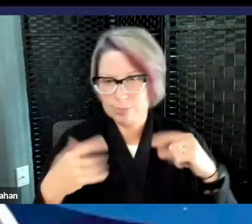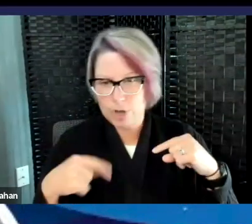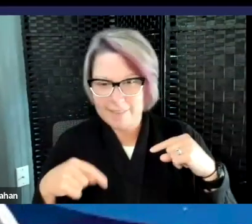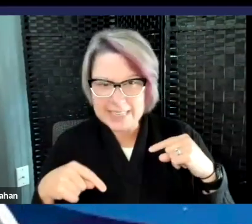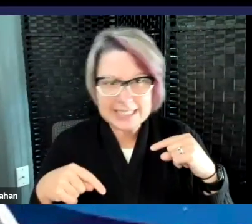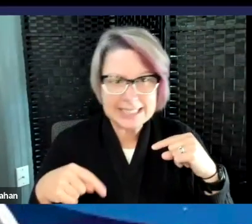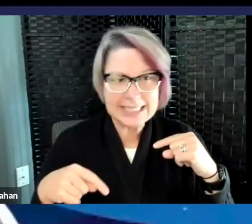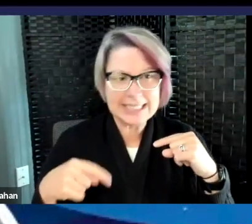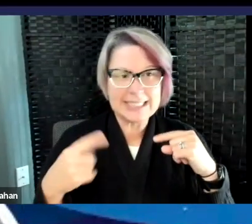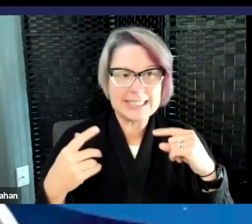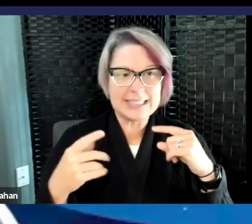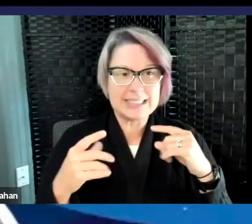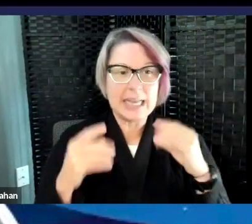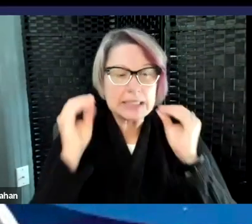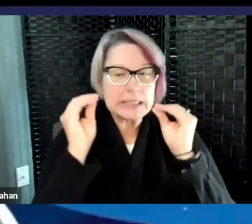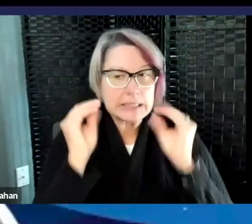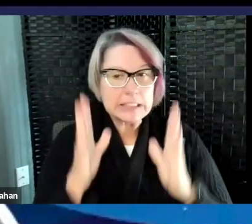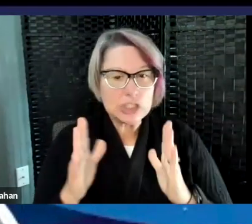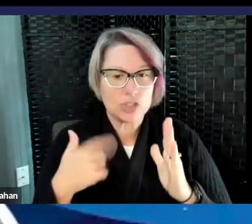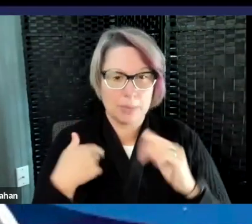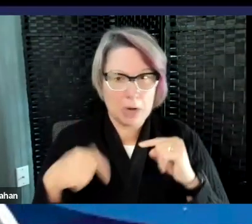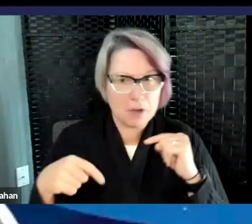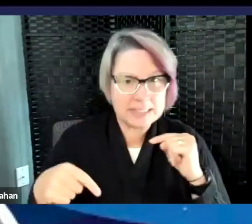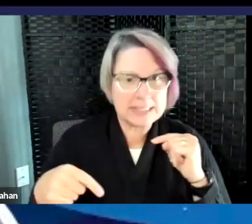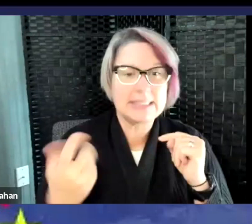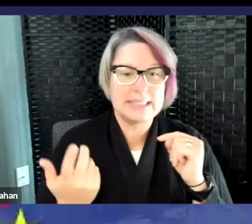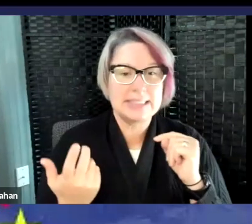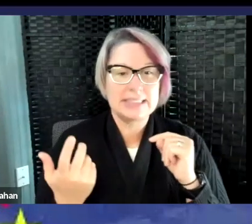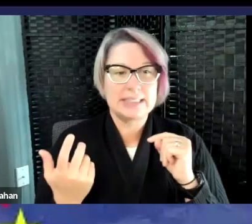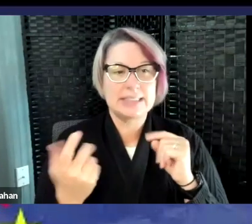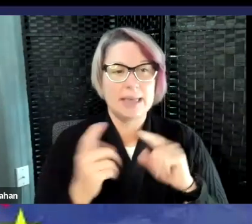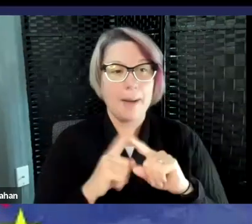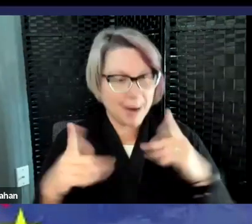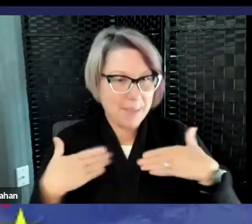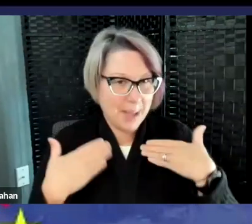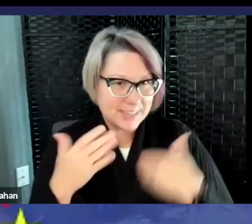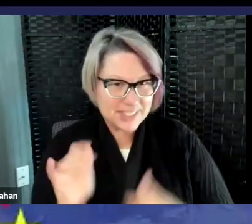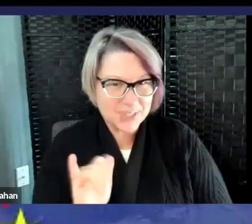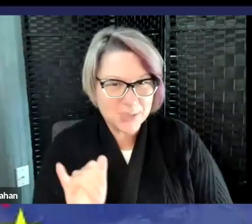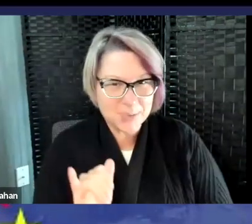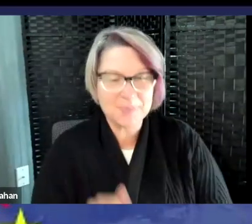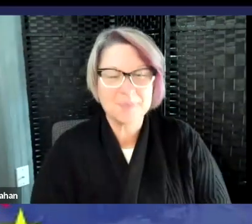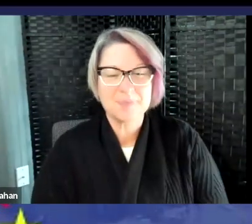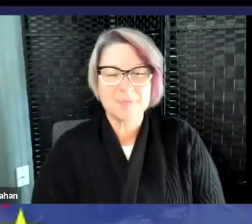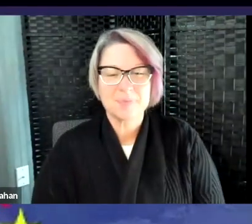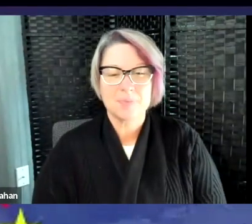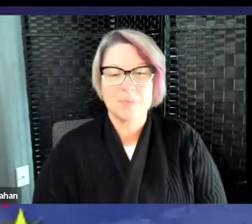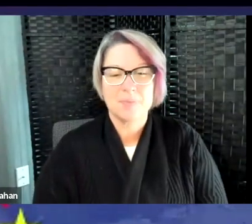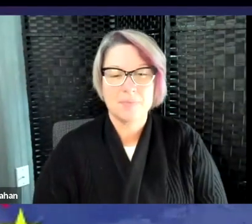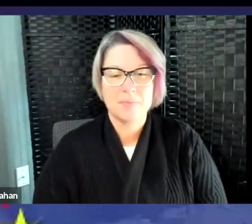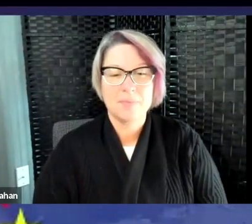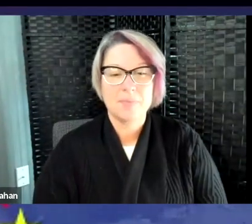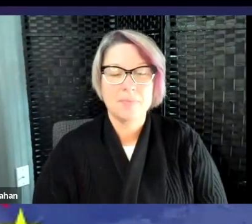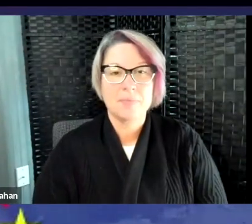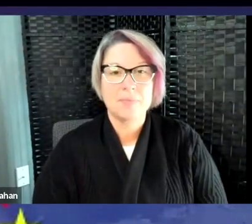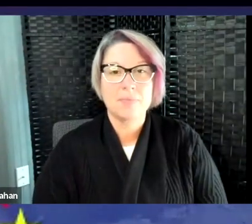as a teacher, every time I teach, I'm a little nervous. Okay. But I'm also happy. You guys seem like a good group. Okay. So how